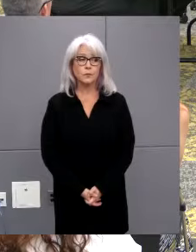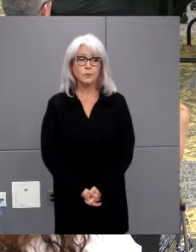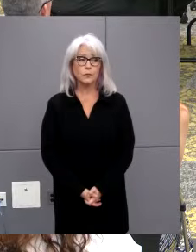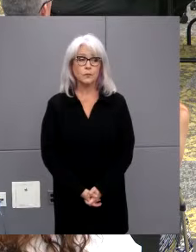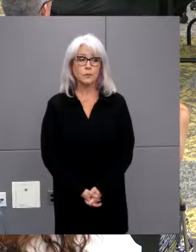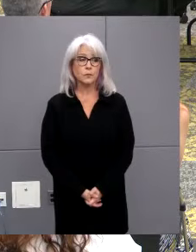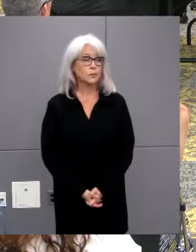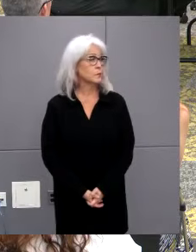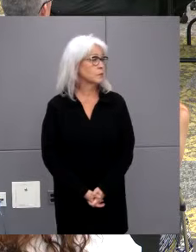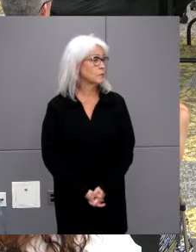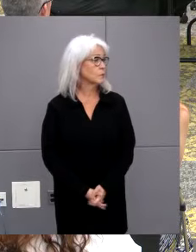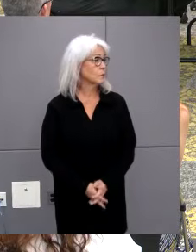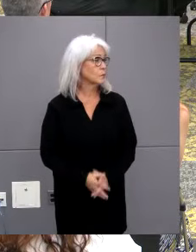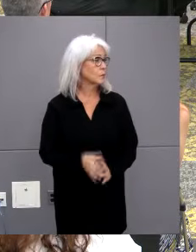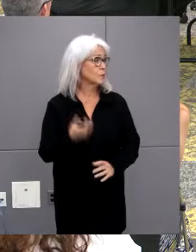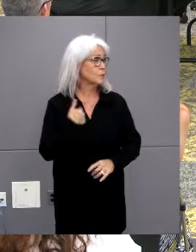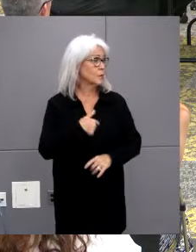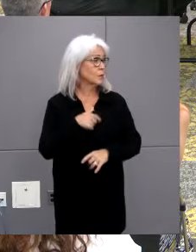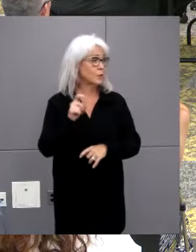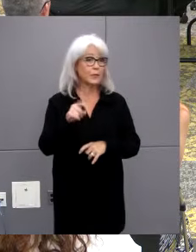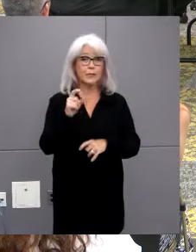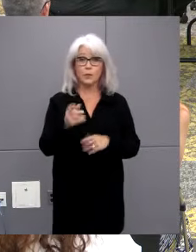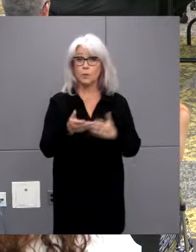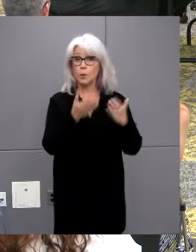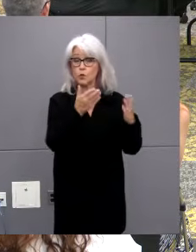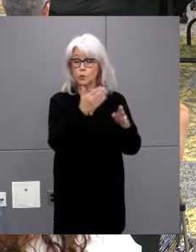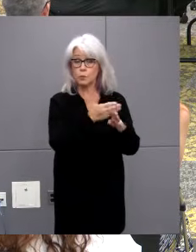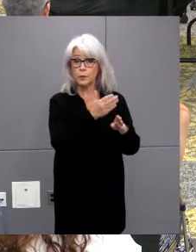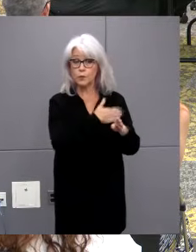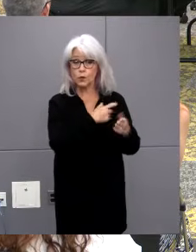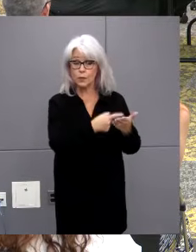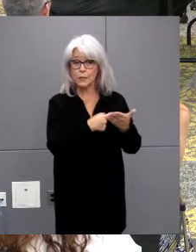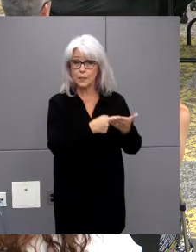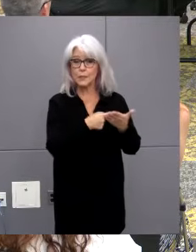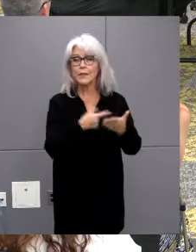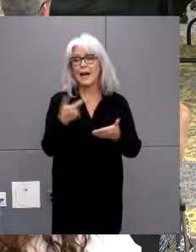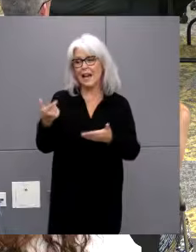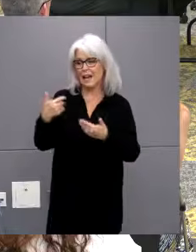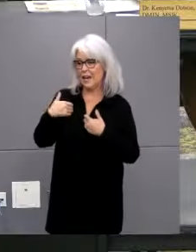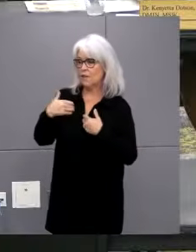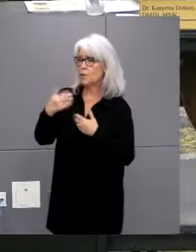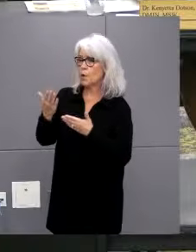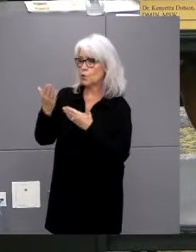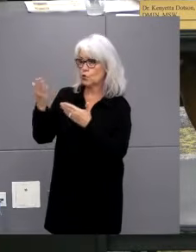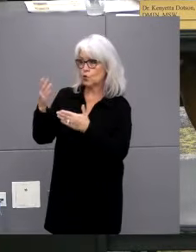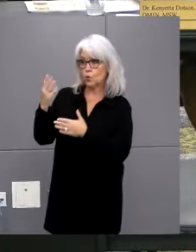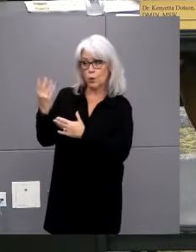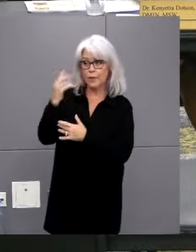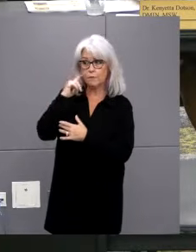We need to make a motion before discussing. I've got a motion. I'm waiting for a second.